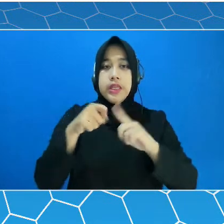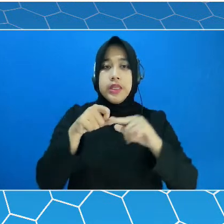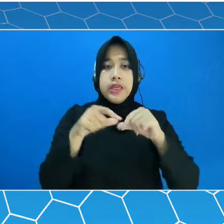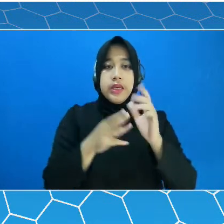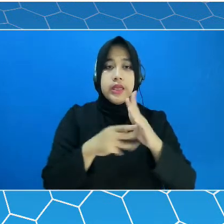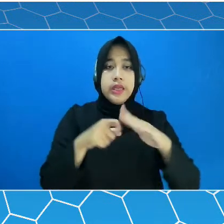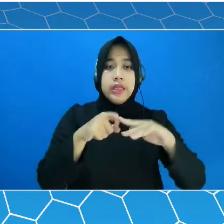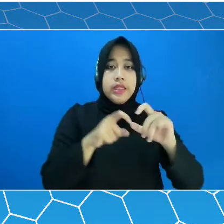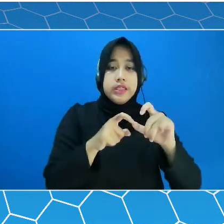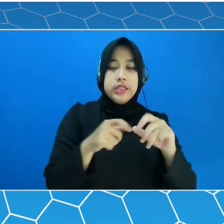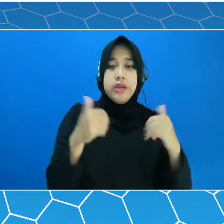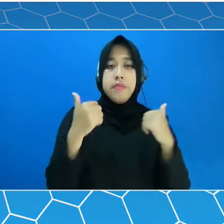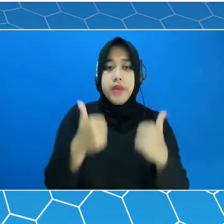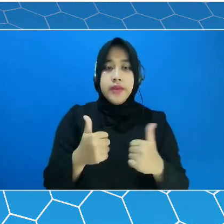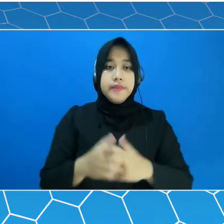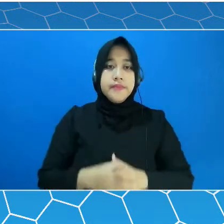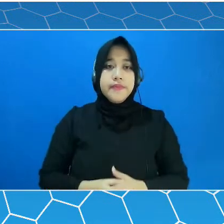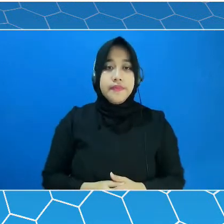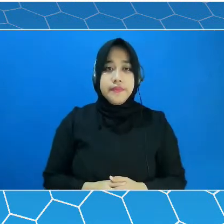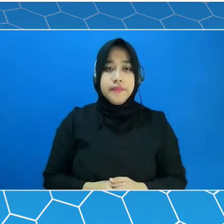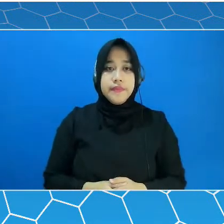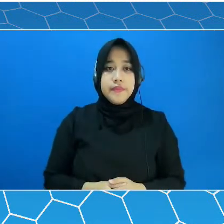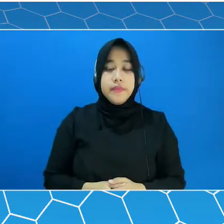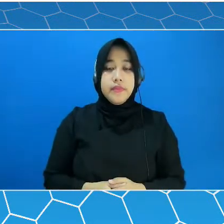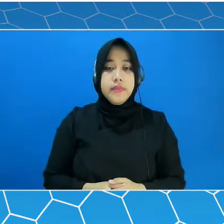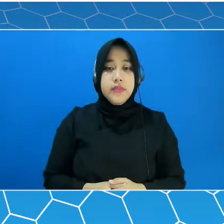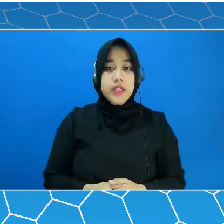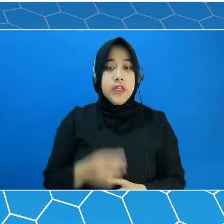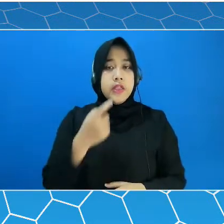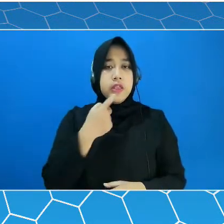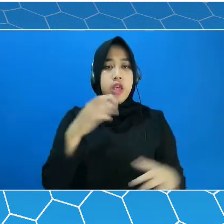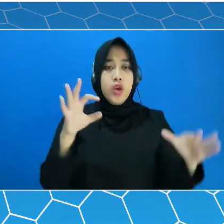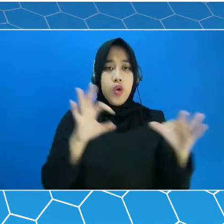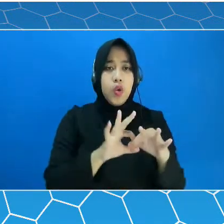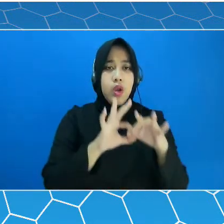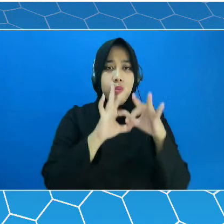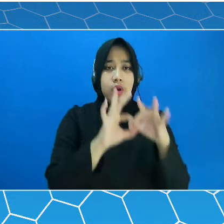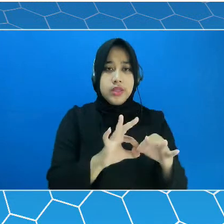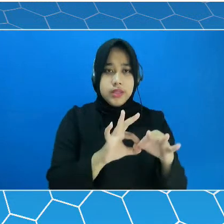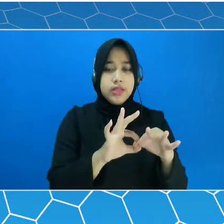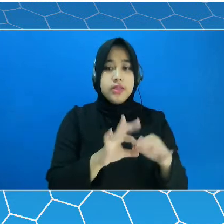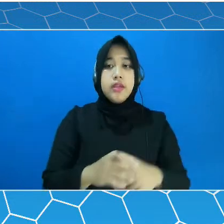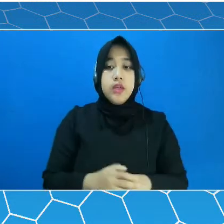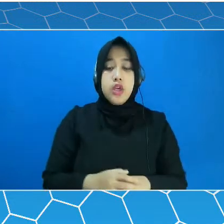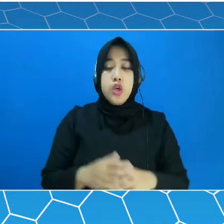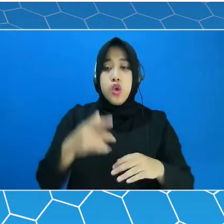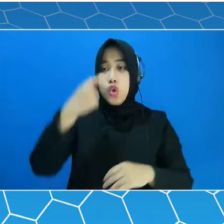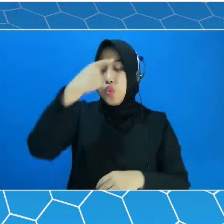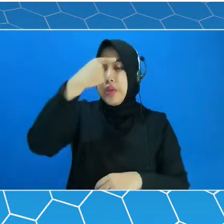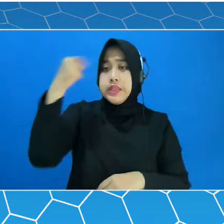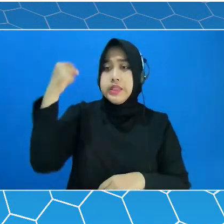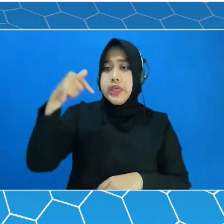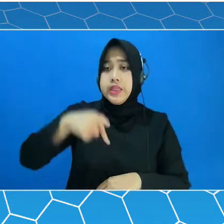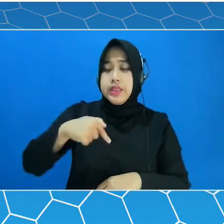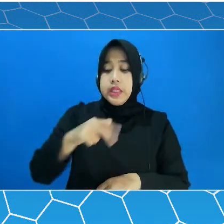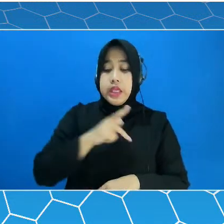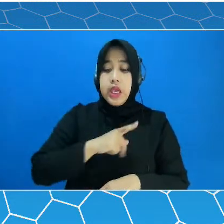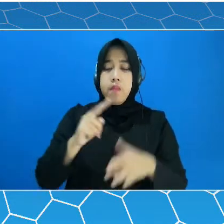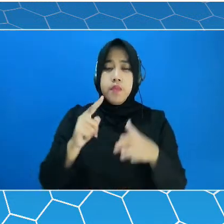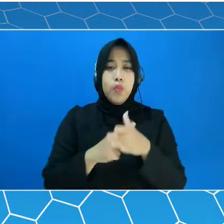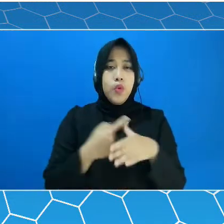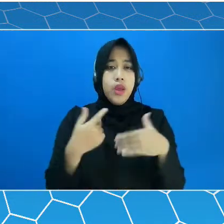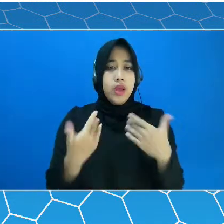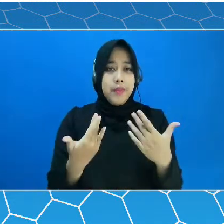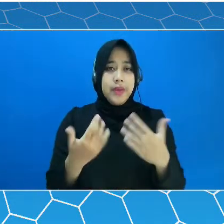And when it comes to collaboration, next slide, within the hospital, we started breaking down barriers.